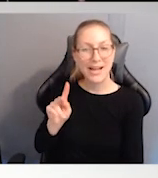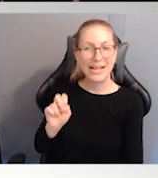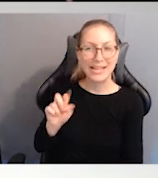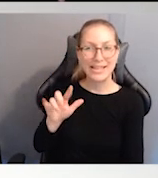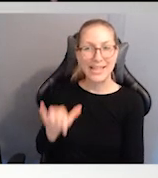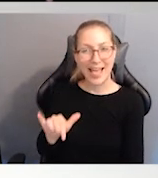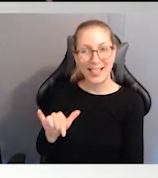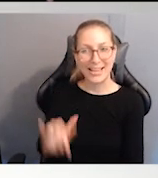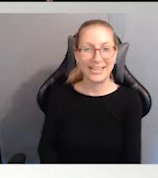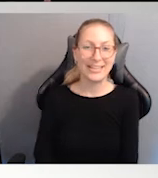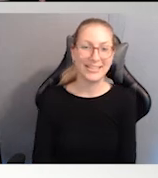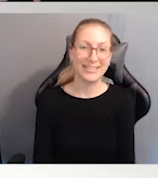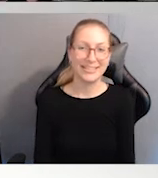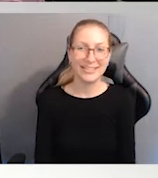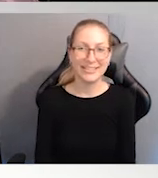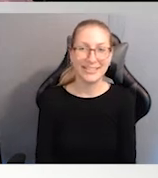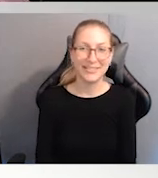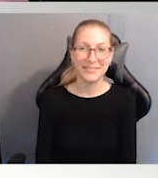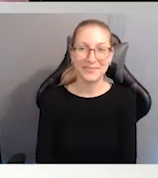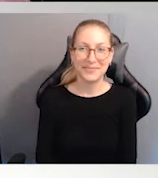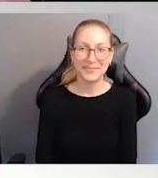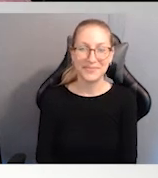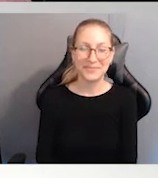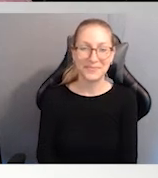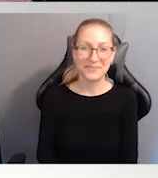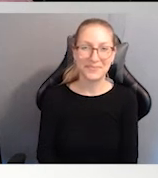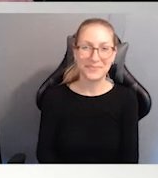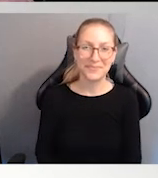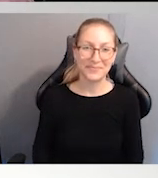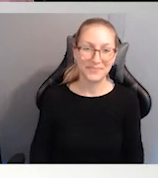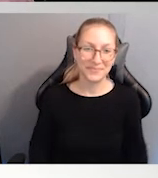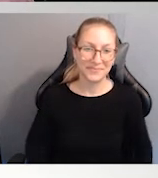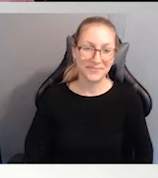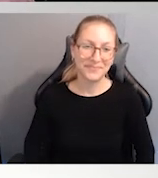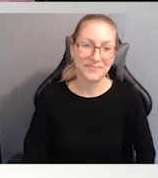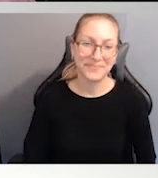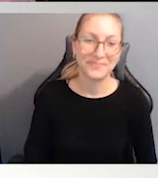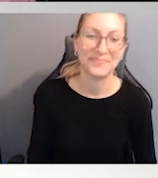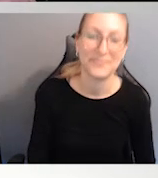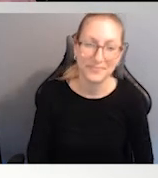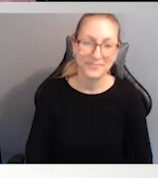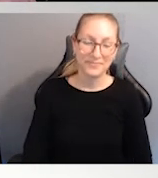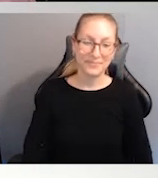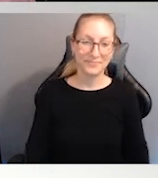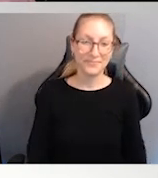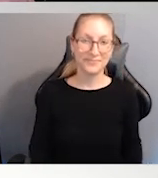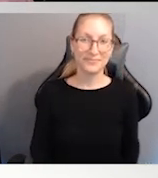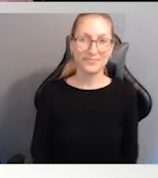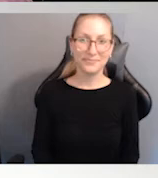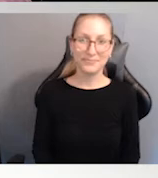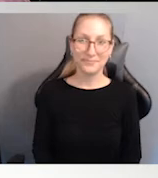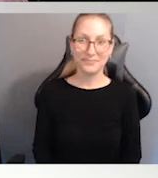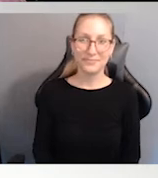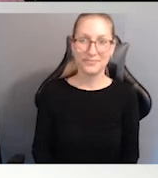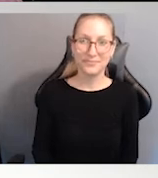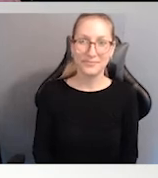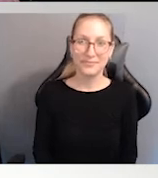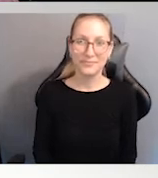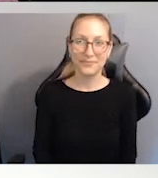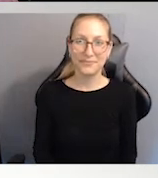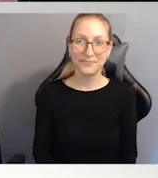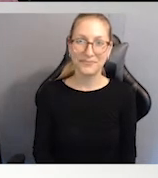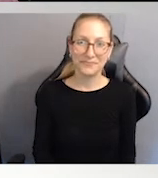really don't need No, you don't need that. I just have to say, I have watched this weekend. I have watched this